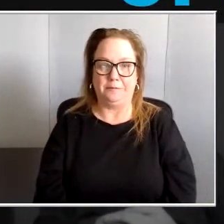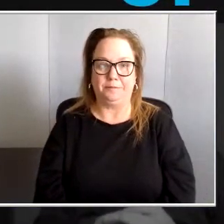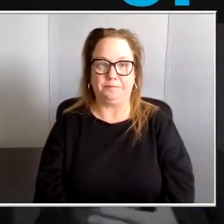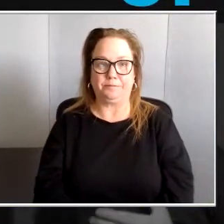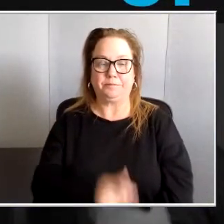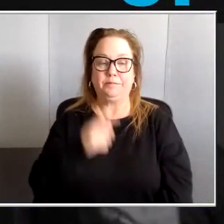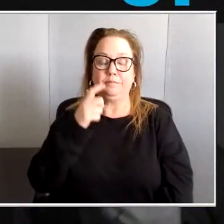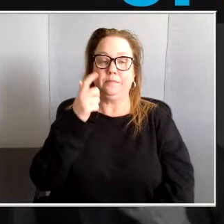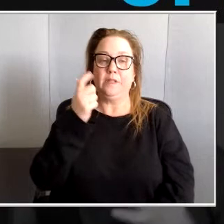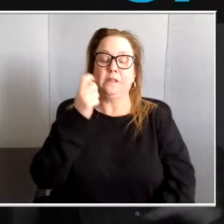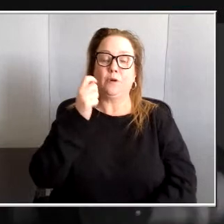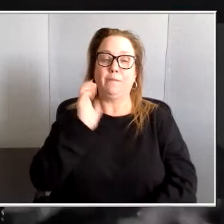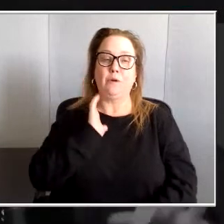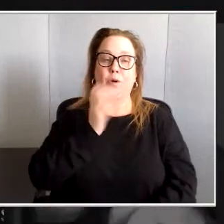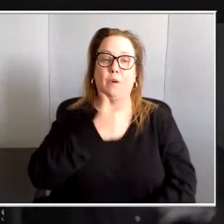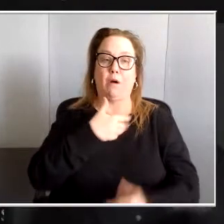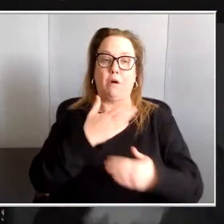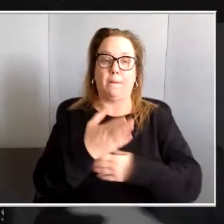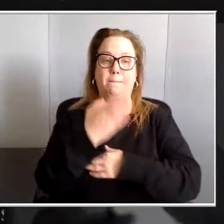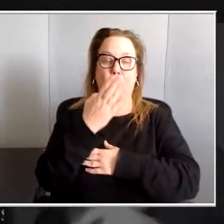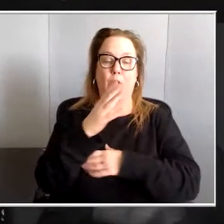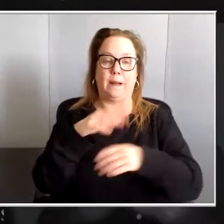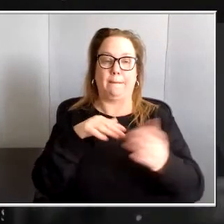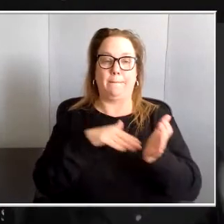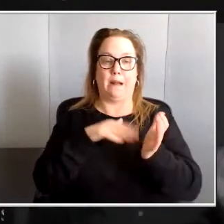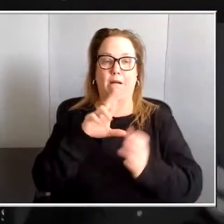Subscribe to our Morning Medical Update and Open